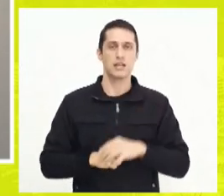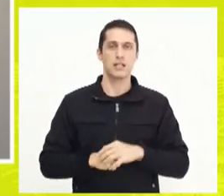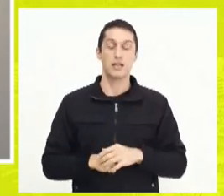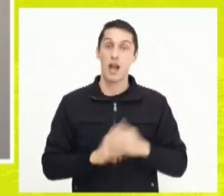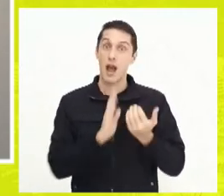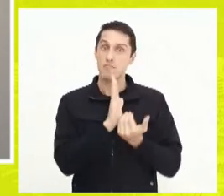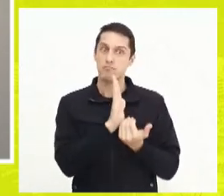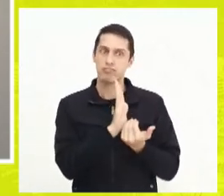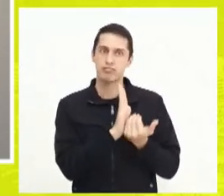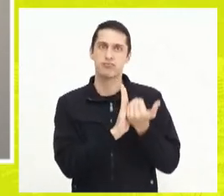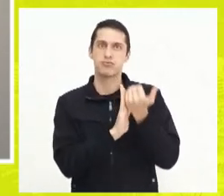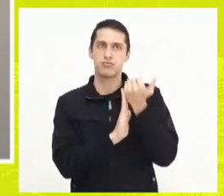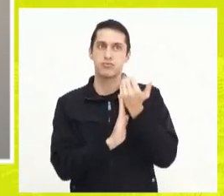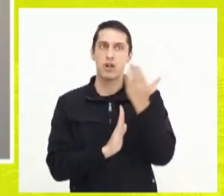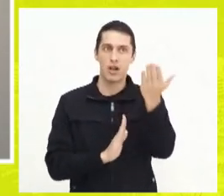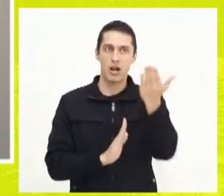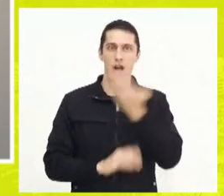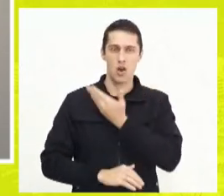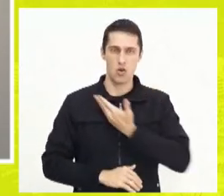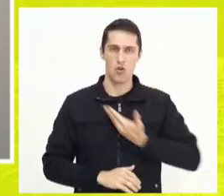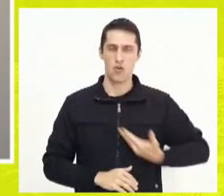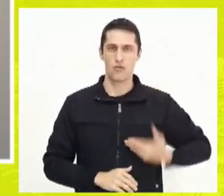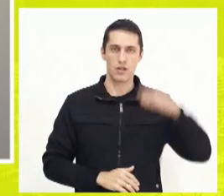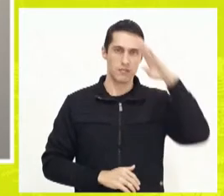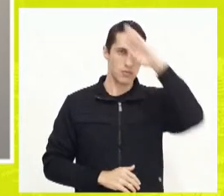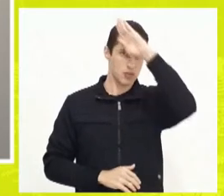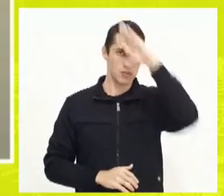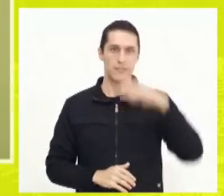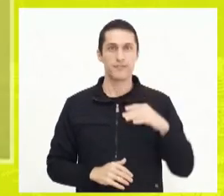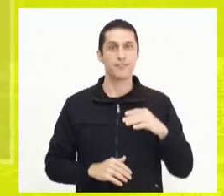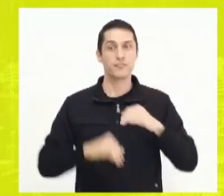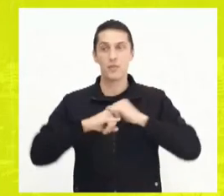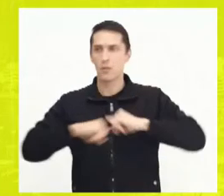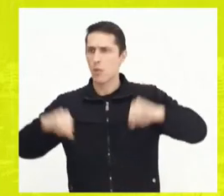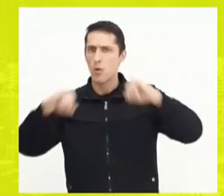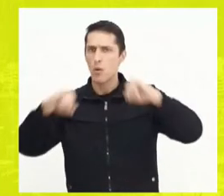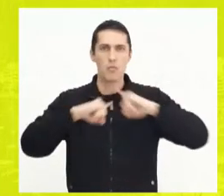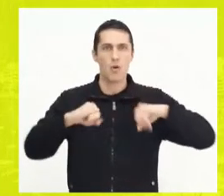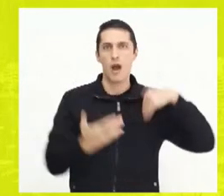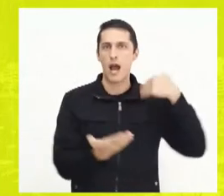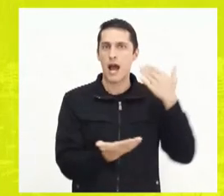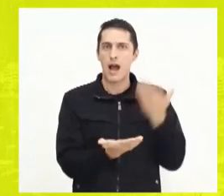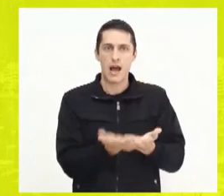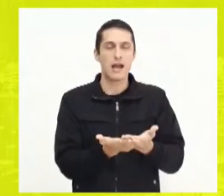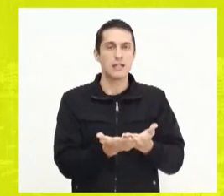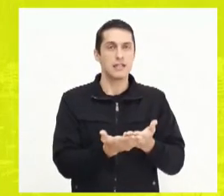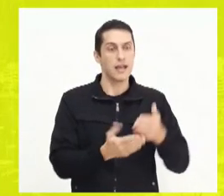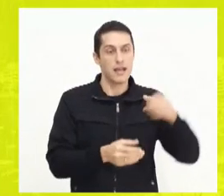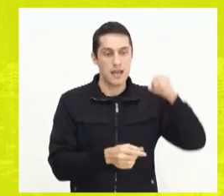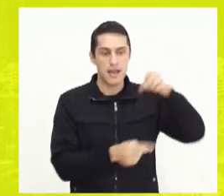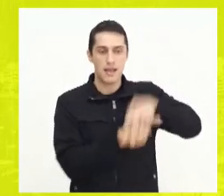to say this has grown a lot in the actual administration since his campaign to the presidency